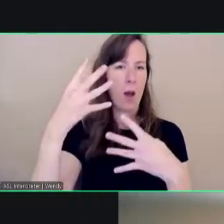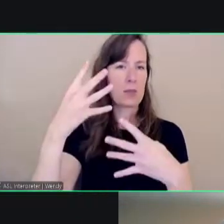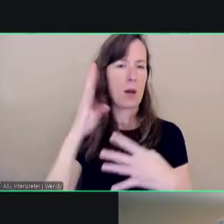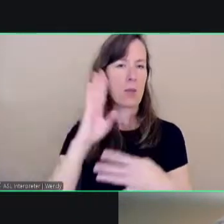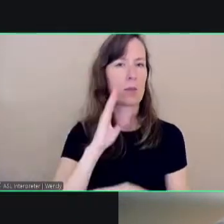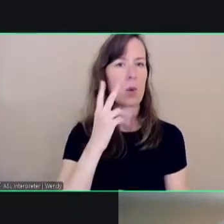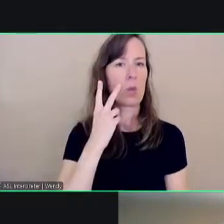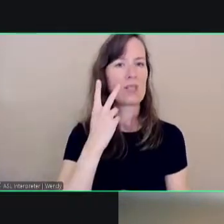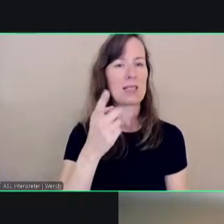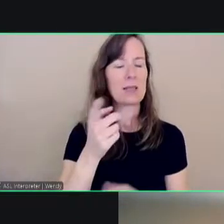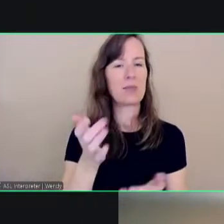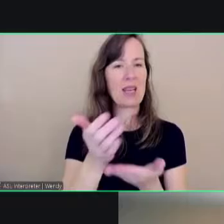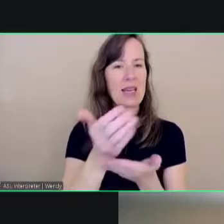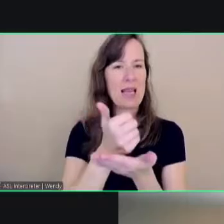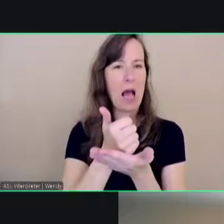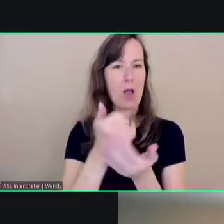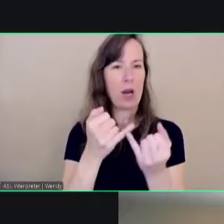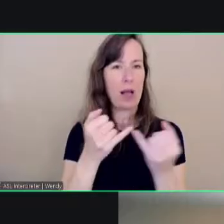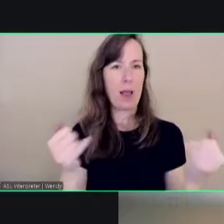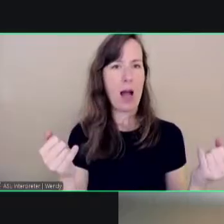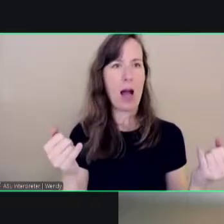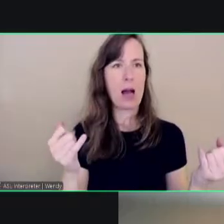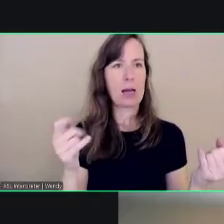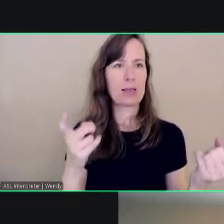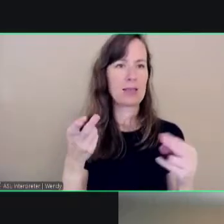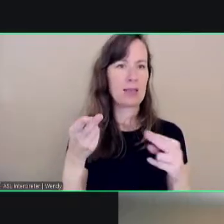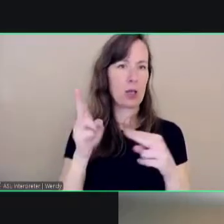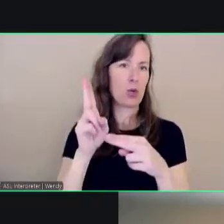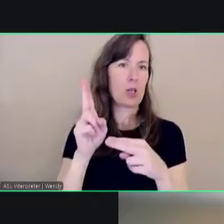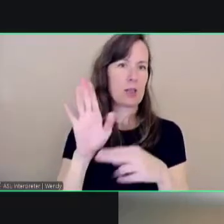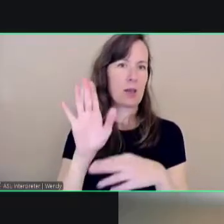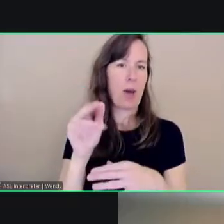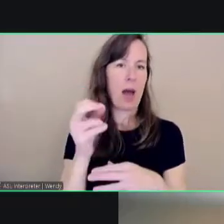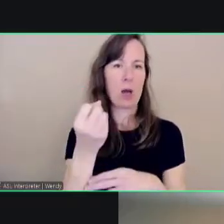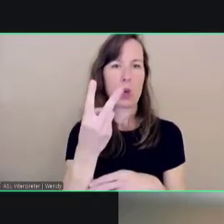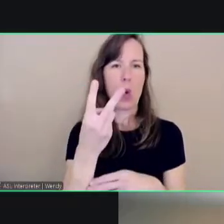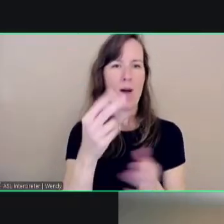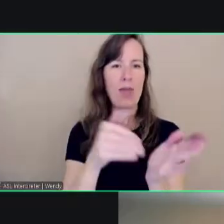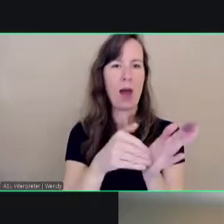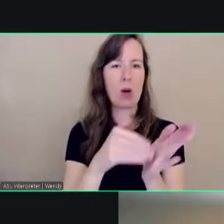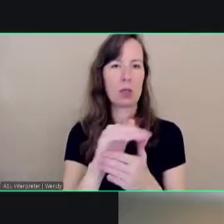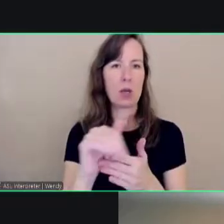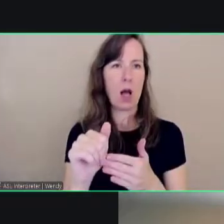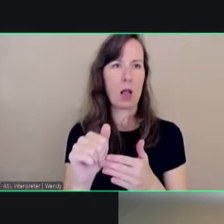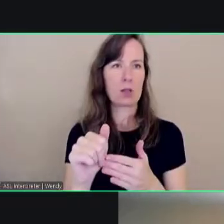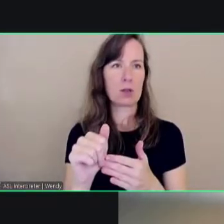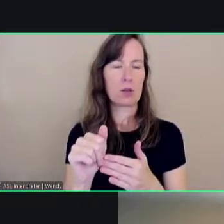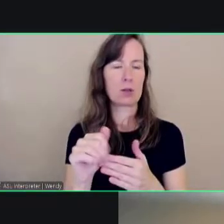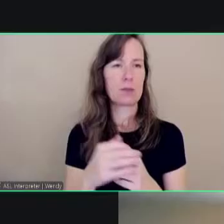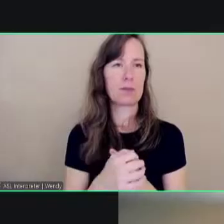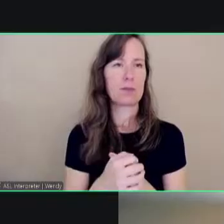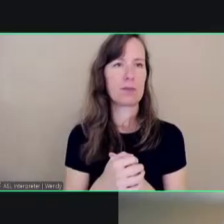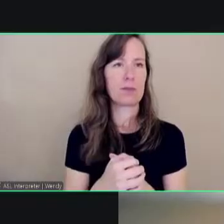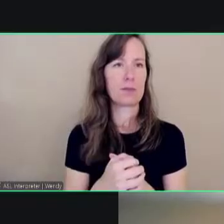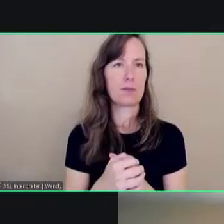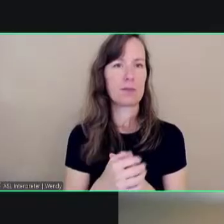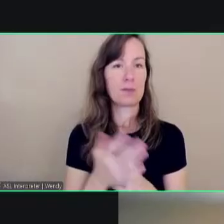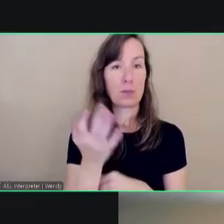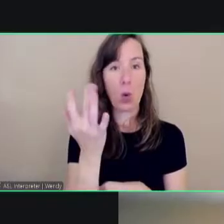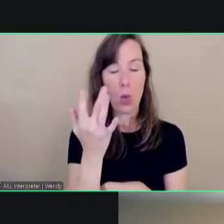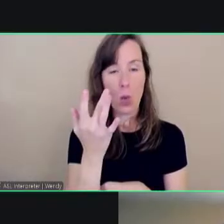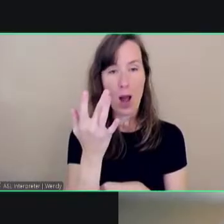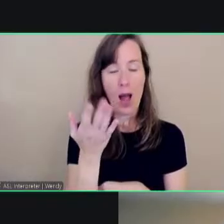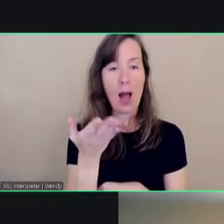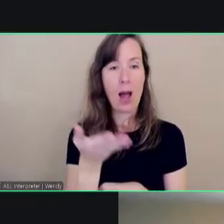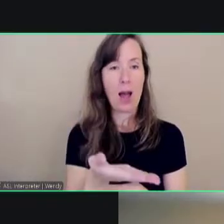salary line item is going up approximately $12,000. And the reason